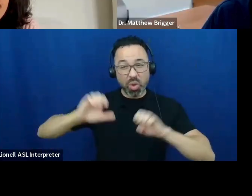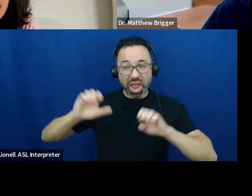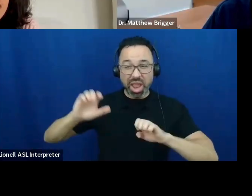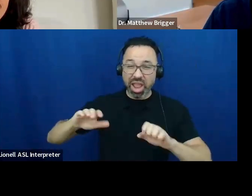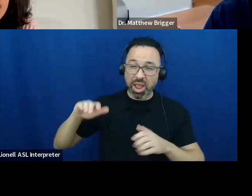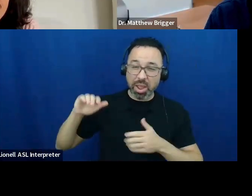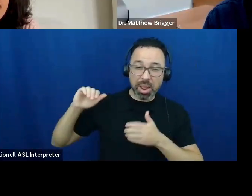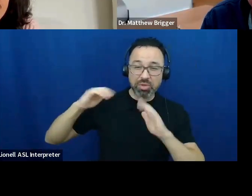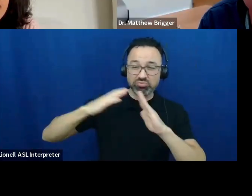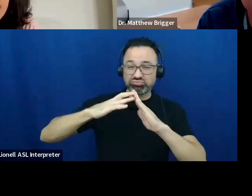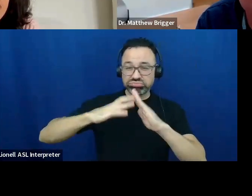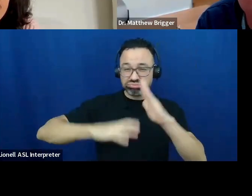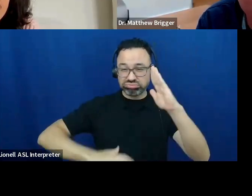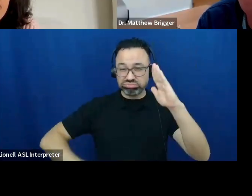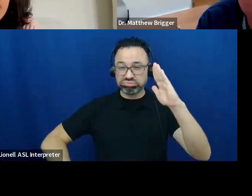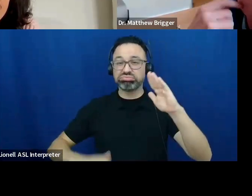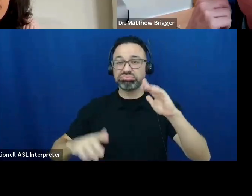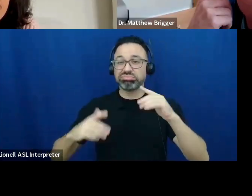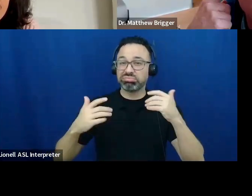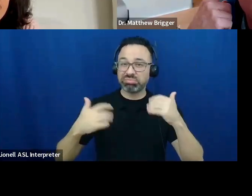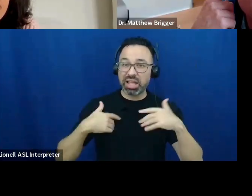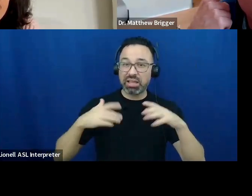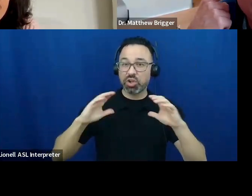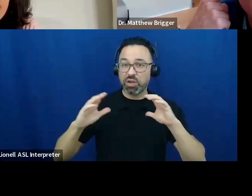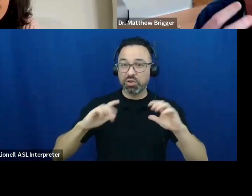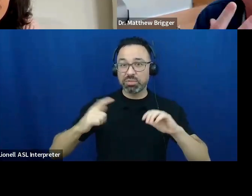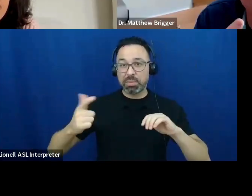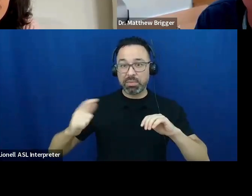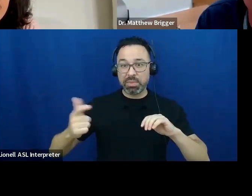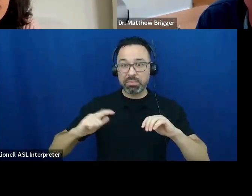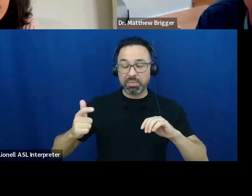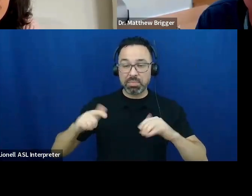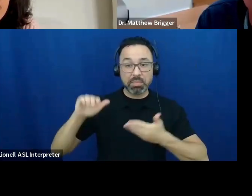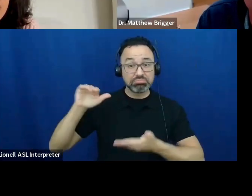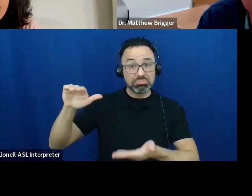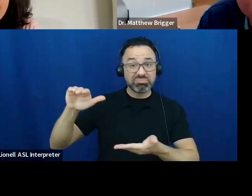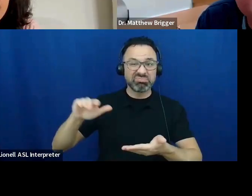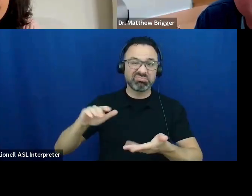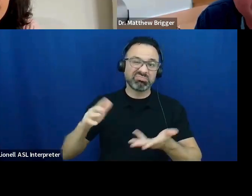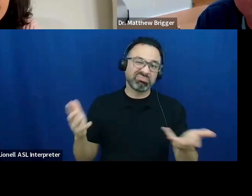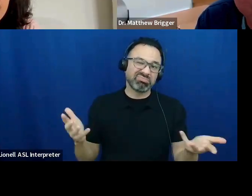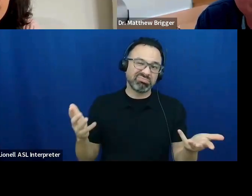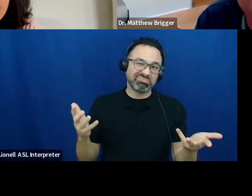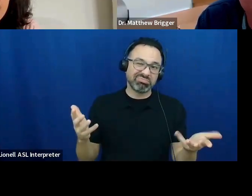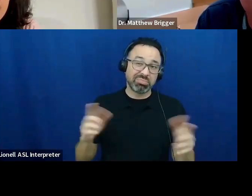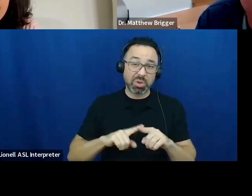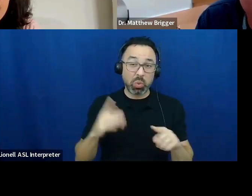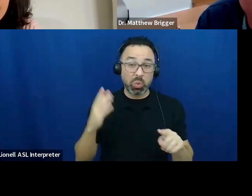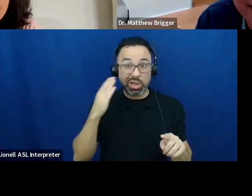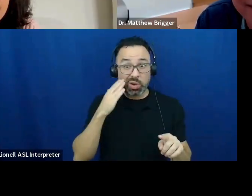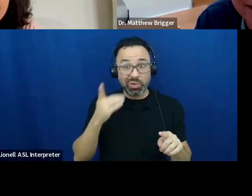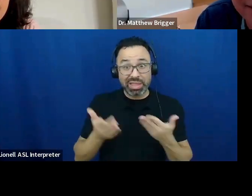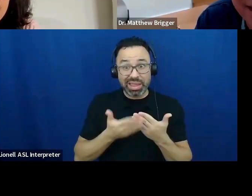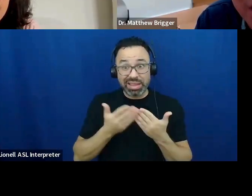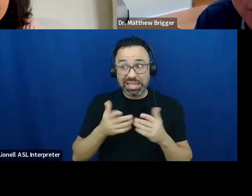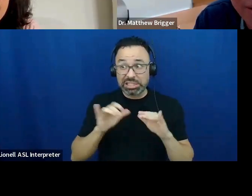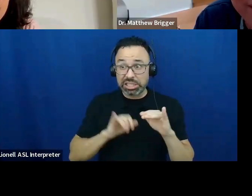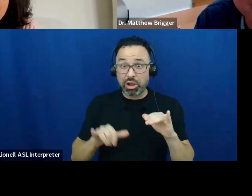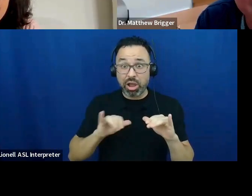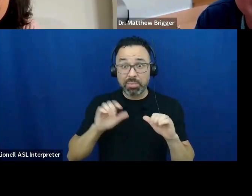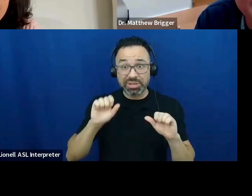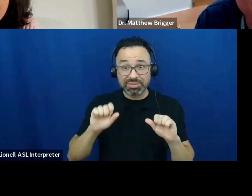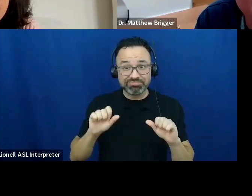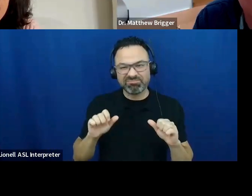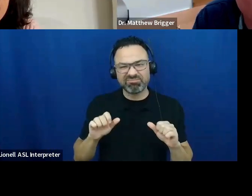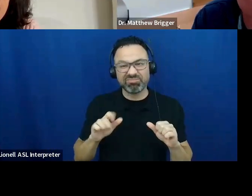evaluation that has the constant sort of conversation going back and forth. Now we know like that's not a common thing. Like that's just like